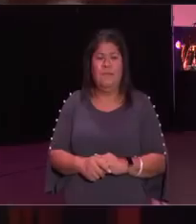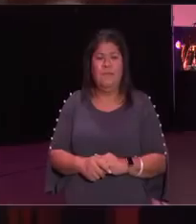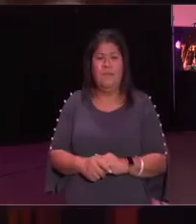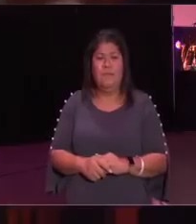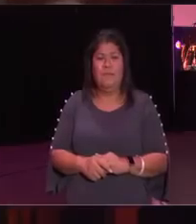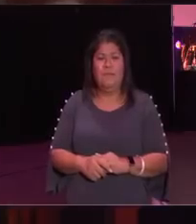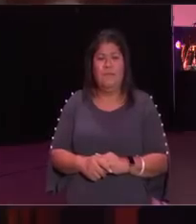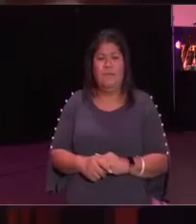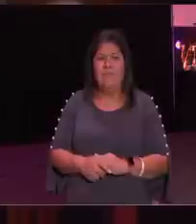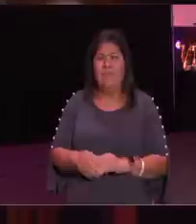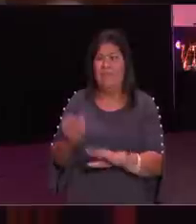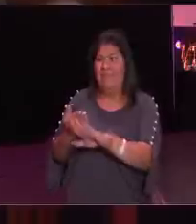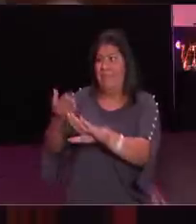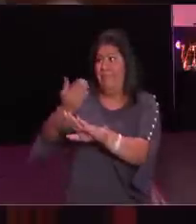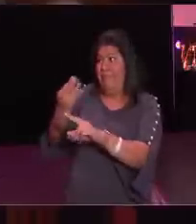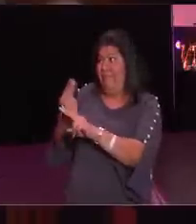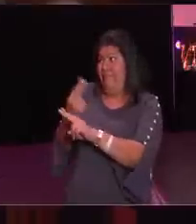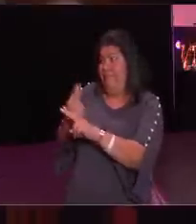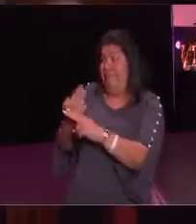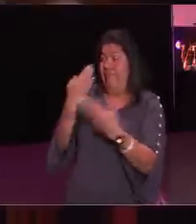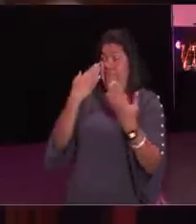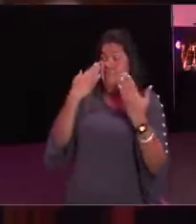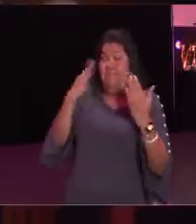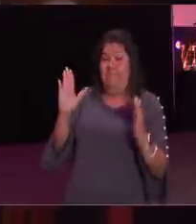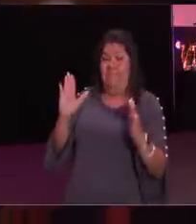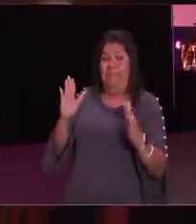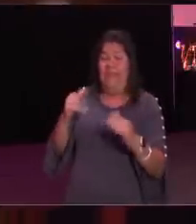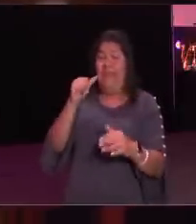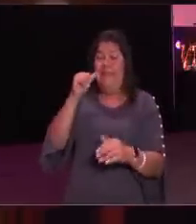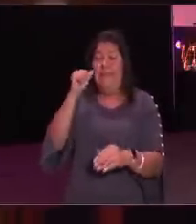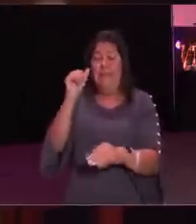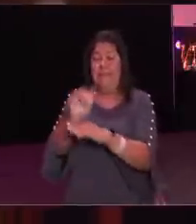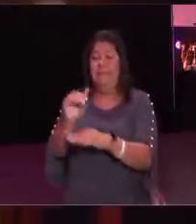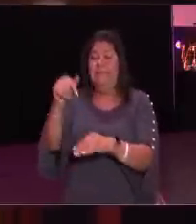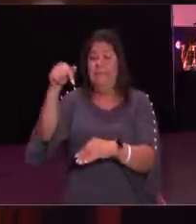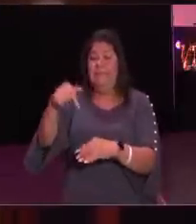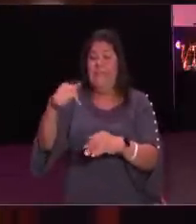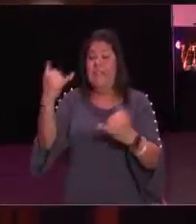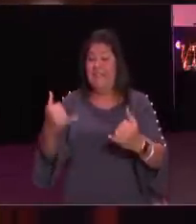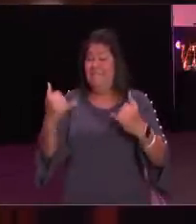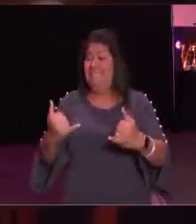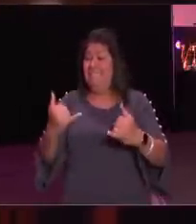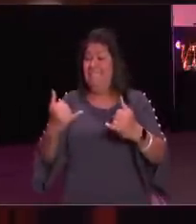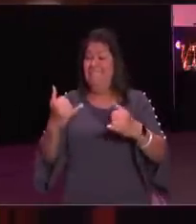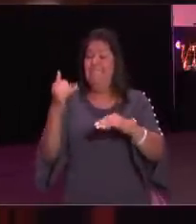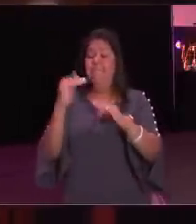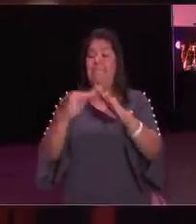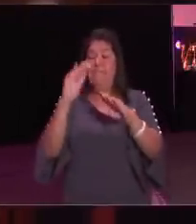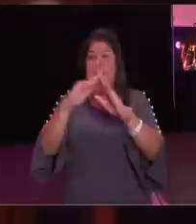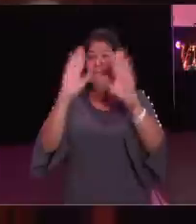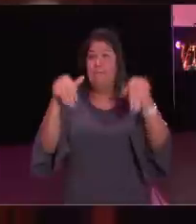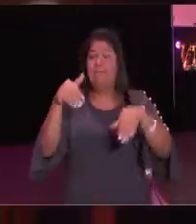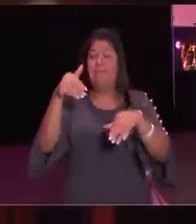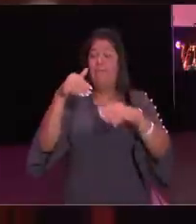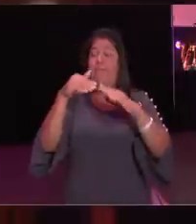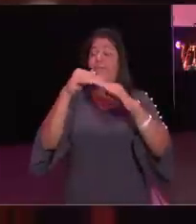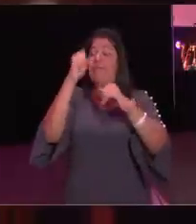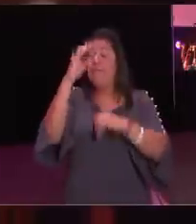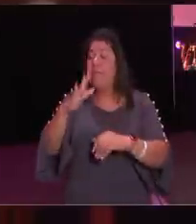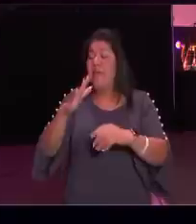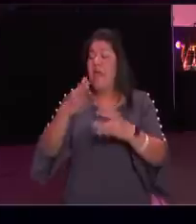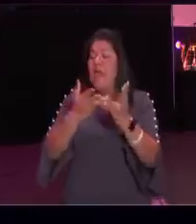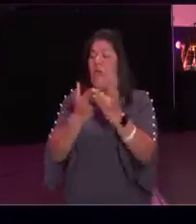I don't know what this was used before, but it was said last night. Tonight it's the house of God and the doorway to